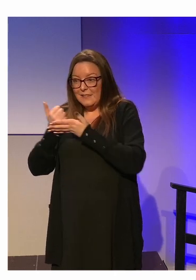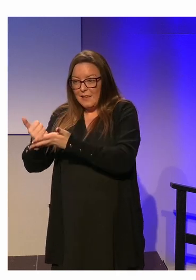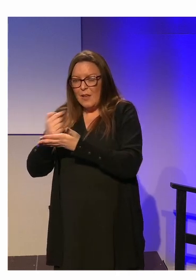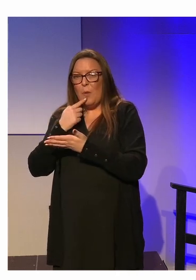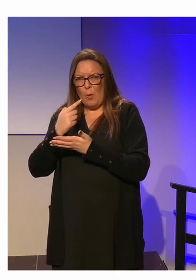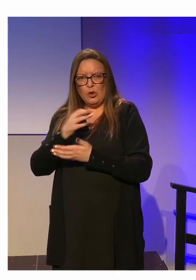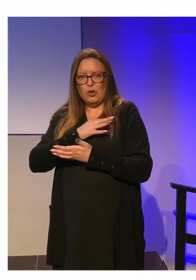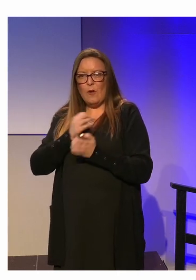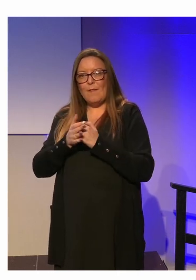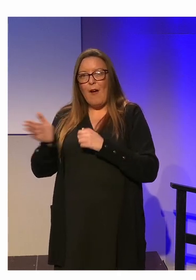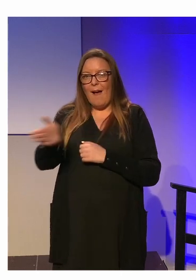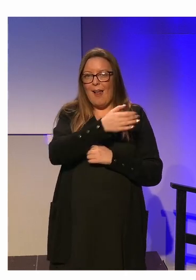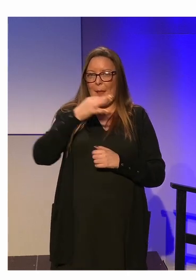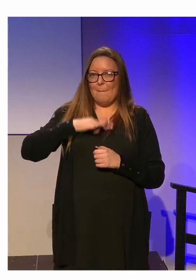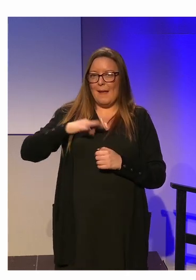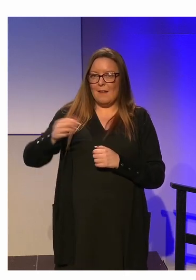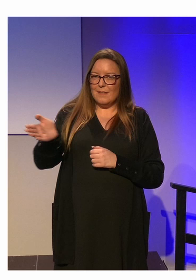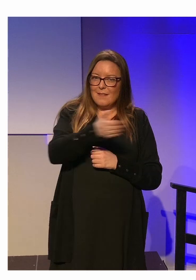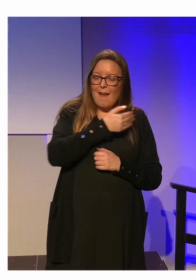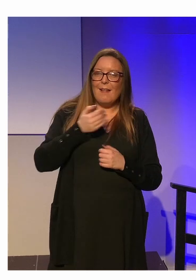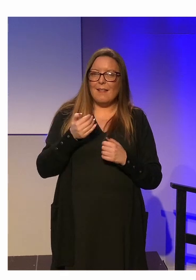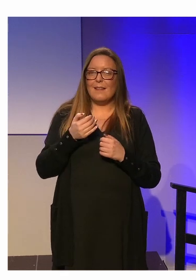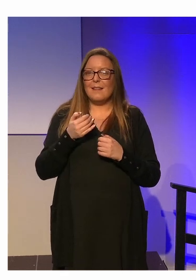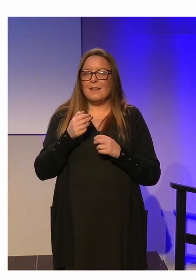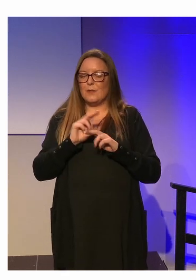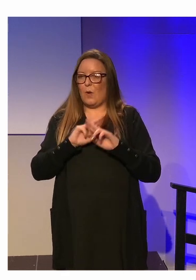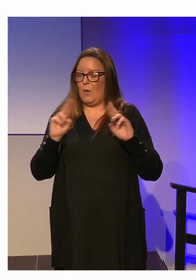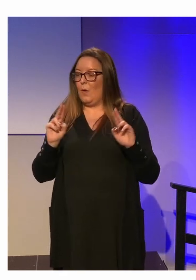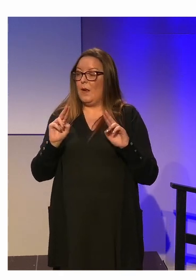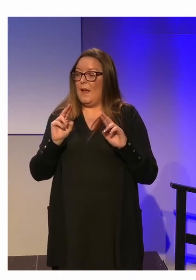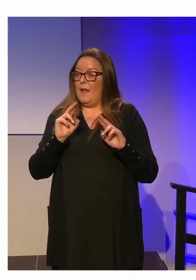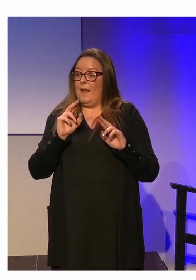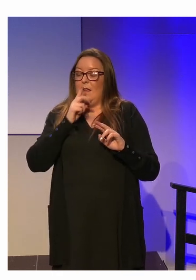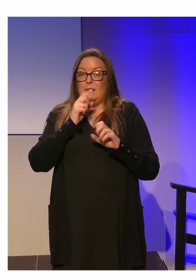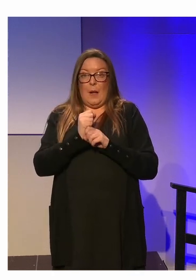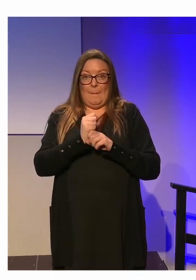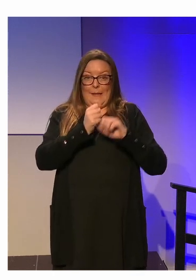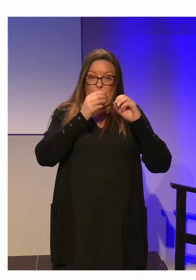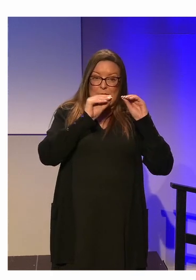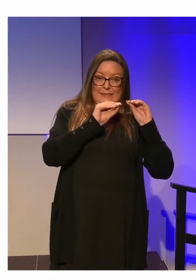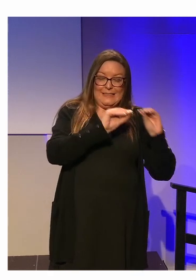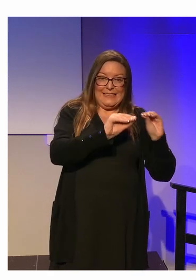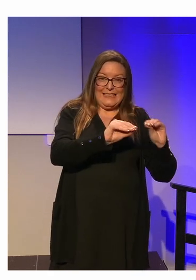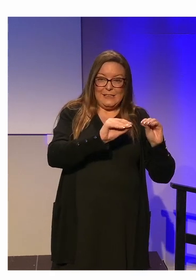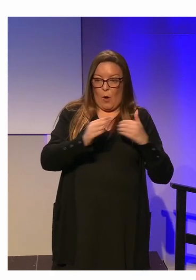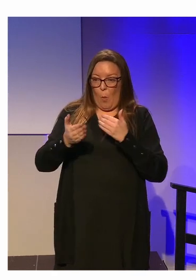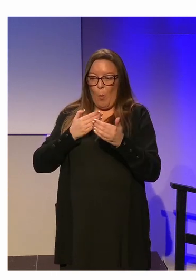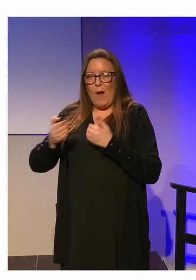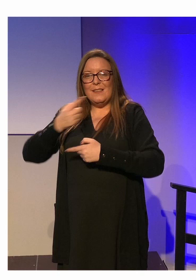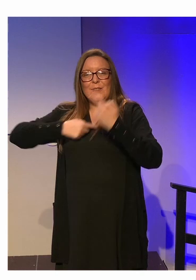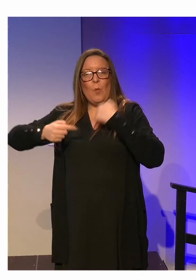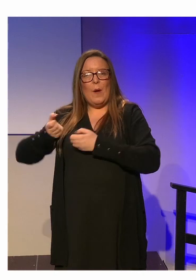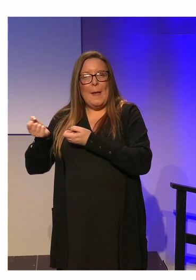meaning by the differentiation in that sense, right? Not differentiation in terms of teaching, but in terms of what we are